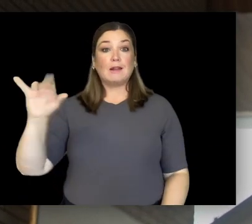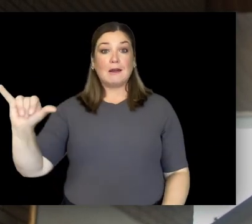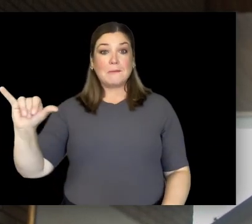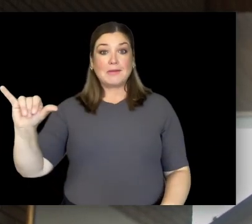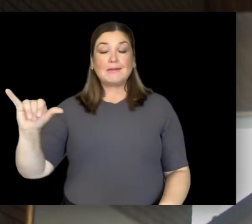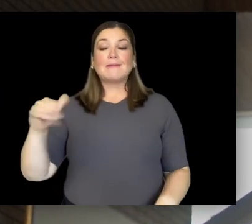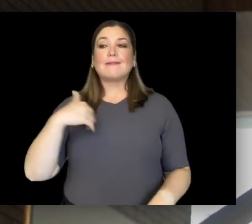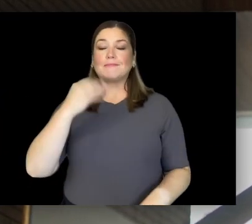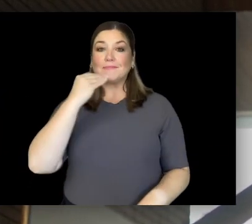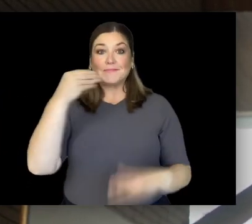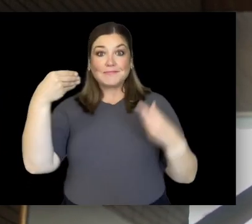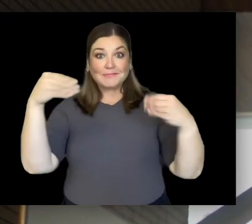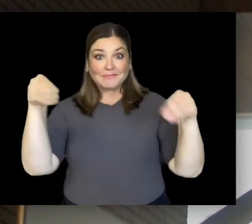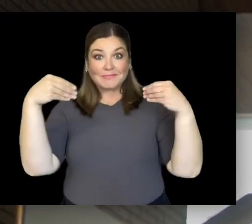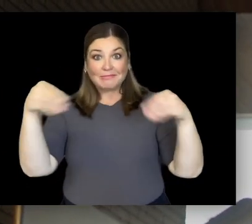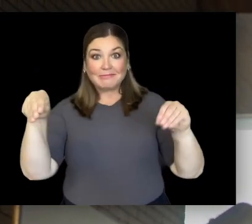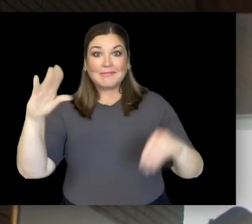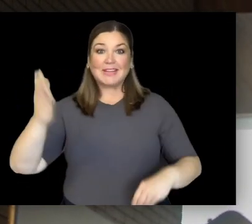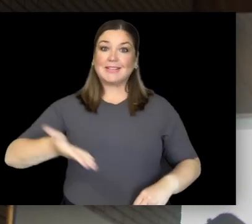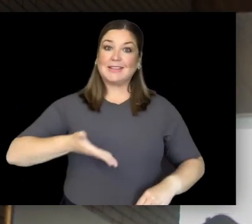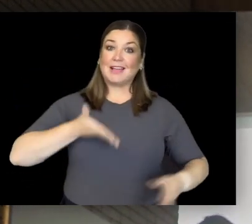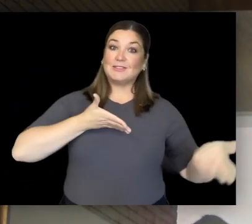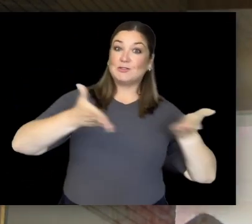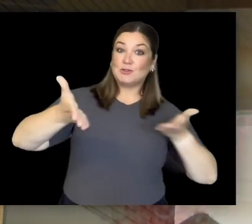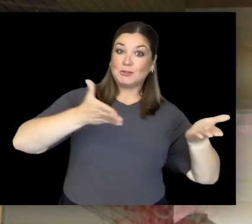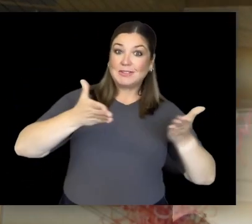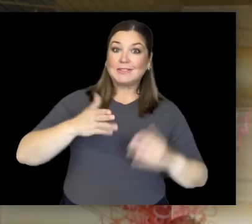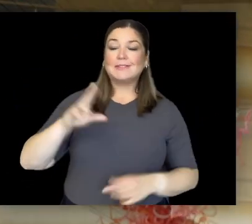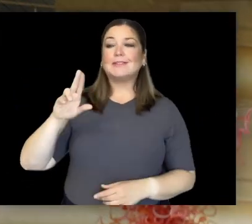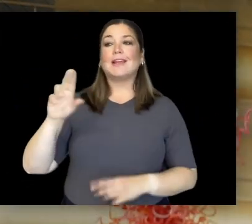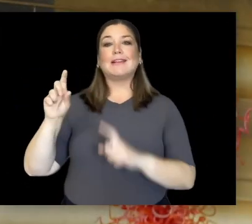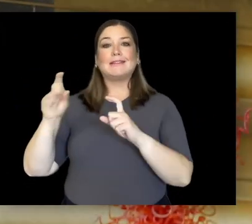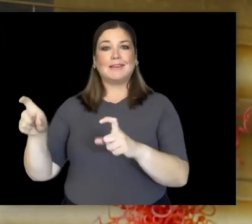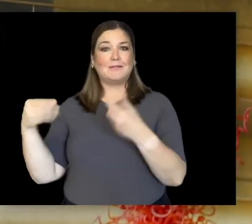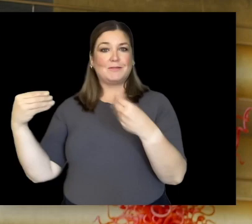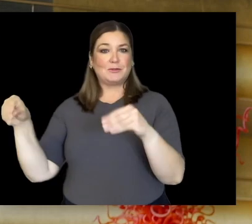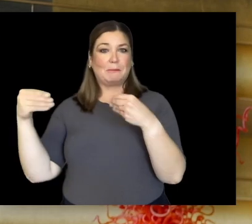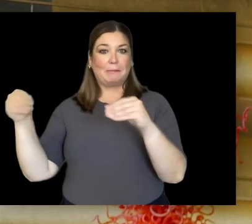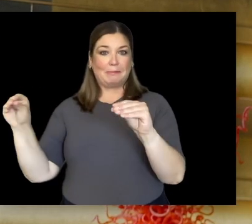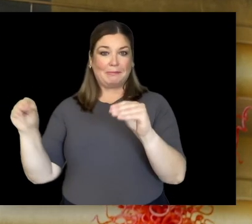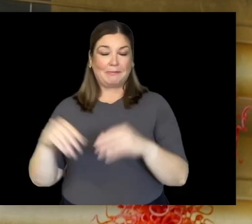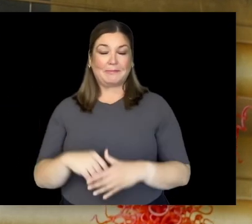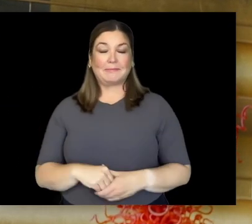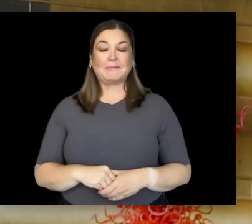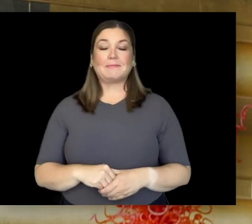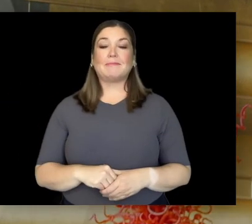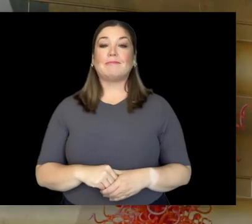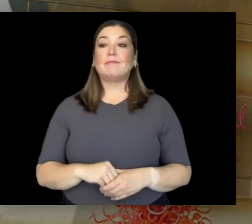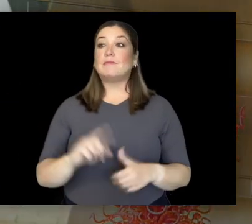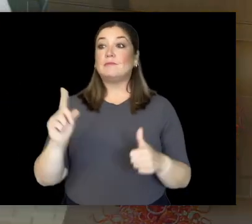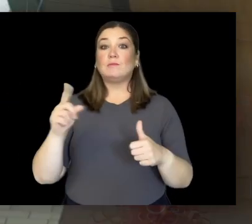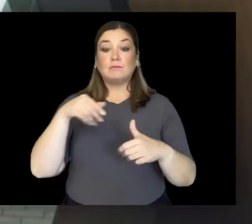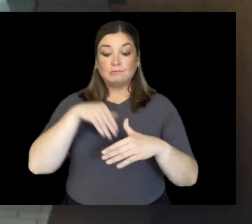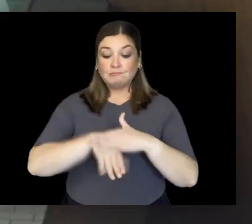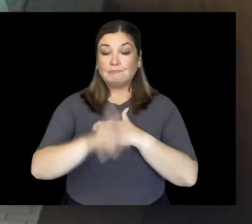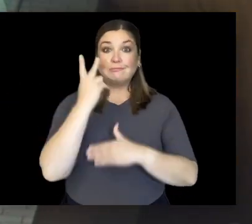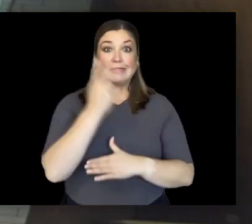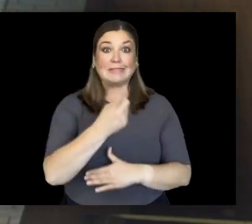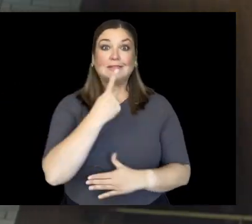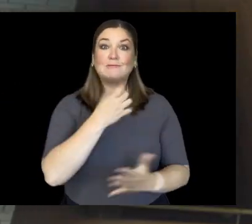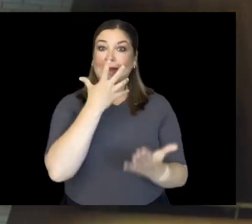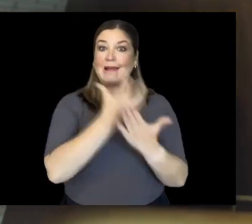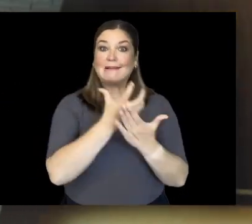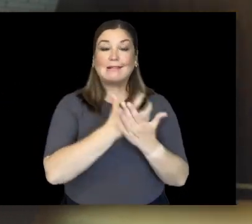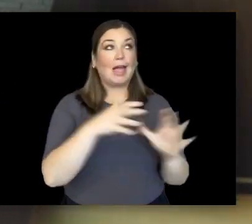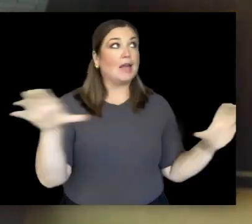The main level of the lobby is where you will find concessions, guest services, and the Utah Symphony gift shop. One of the first things